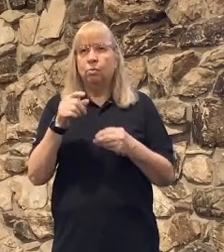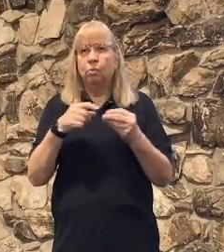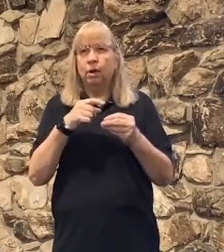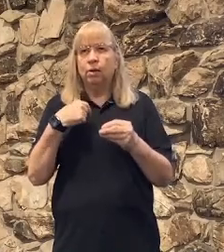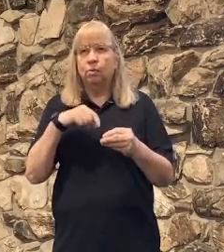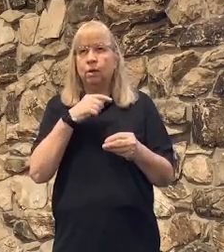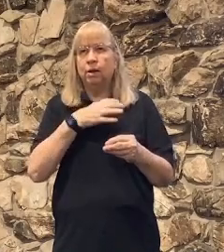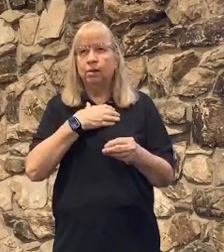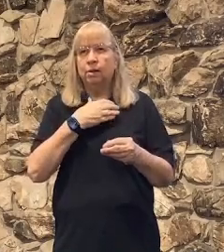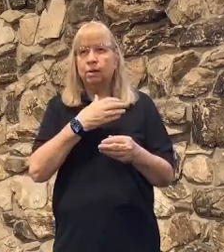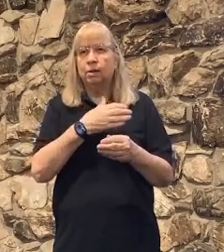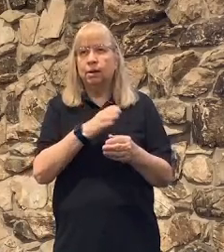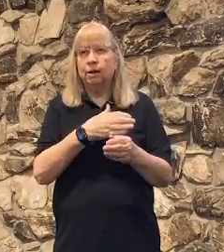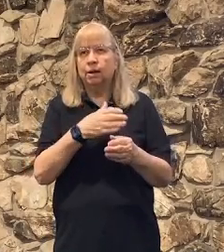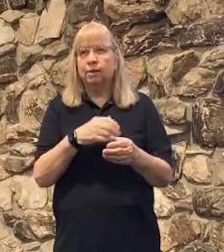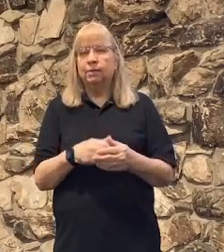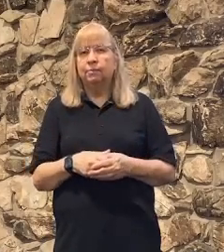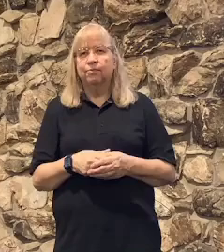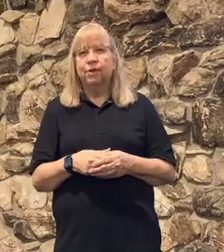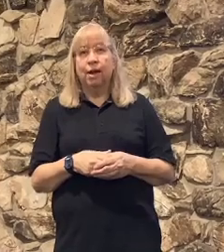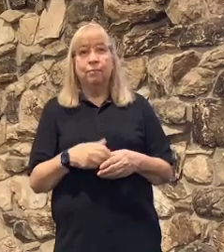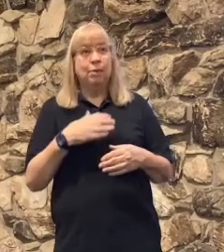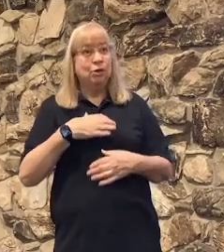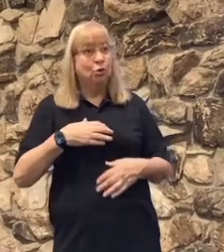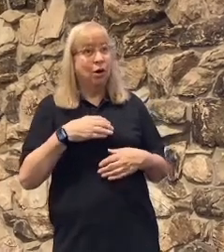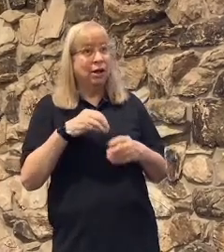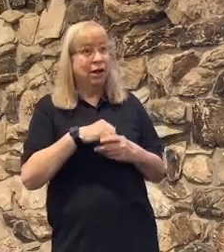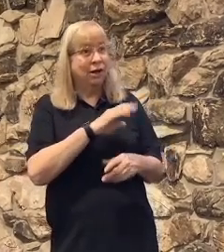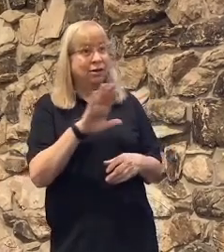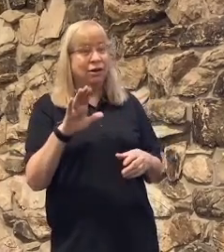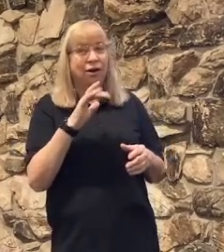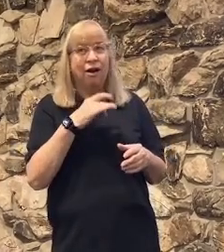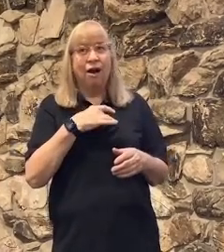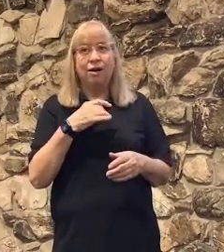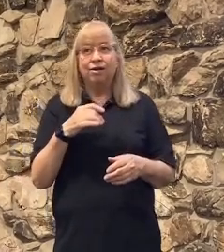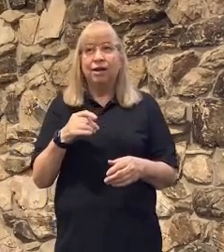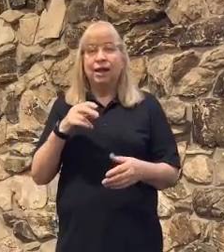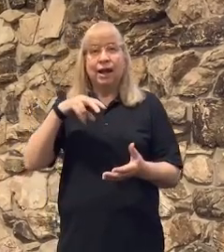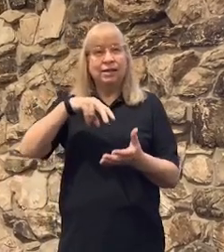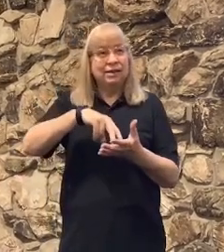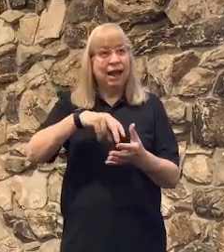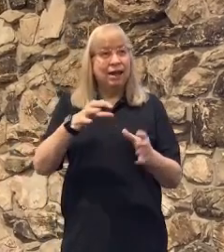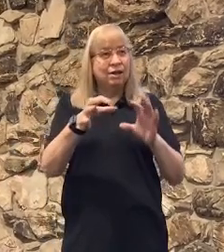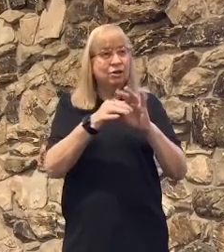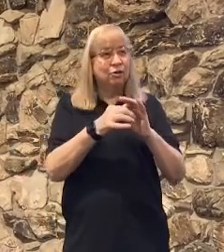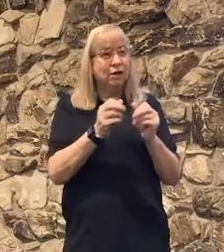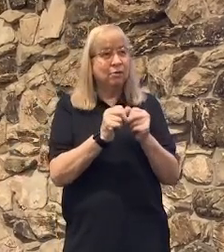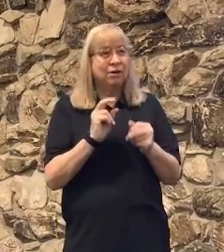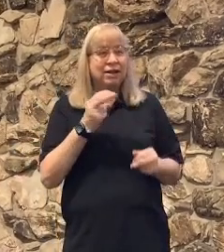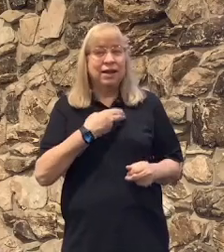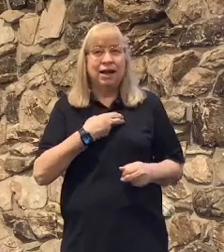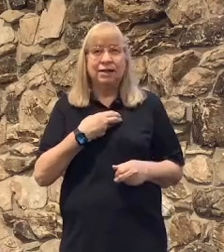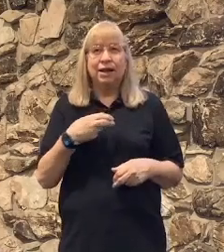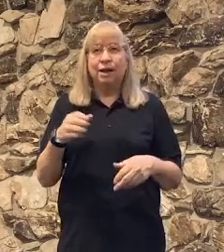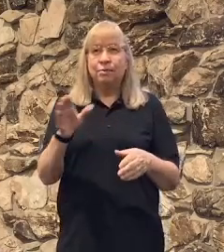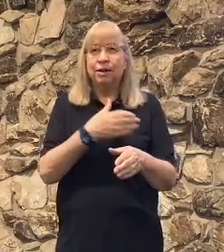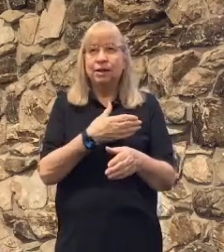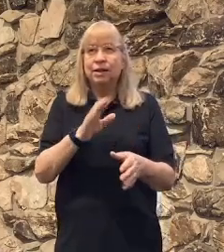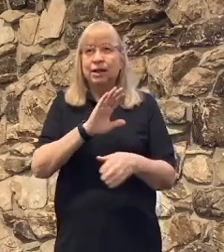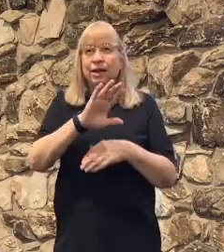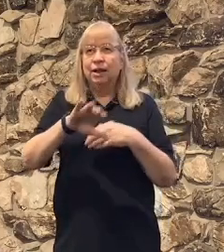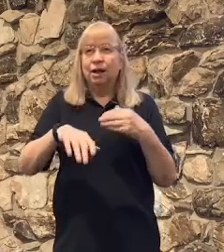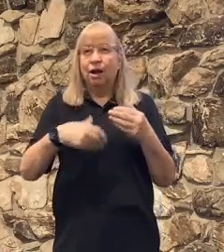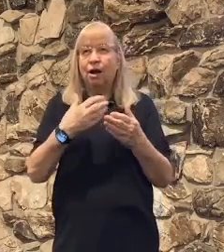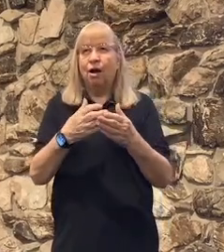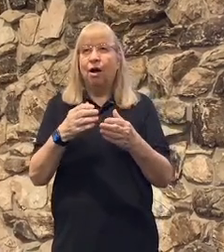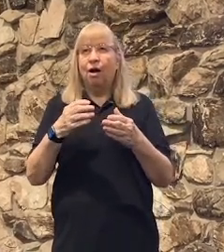All right, so there's got to be joy in your heart, right? I invite you to stand and join with us as we sing All Creatures